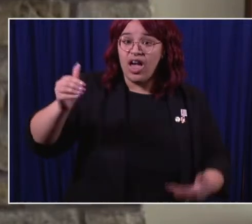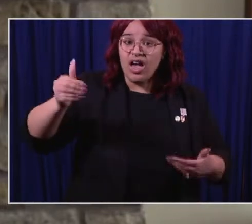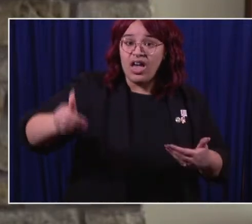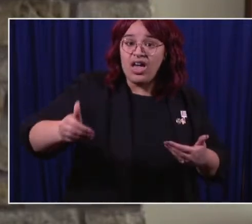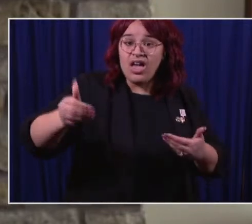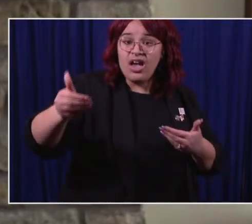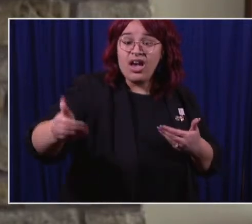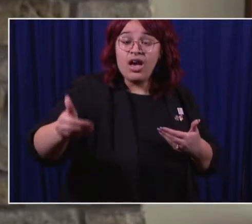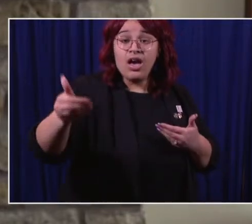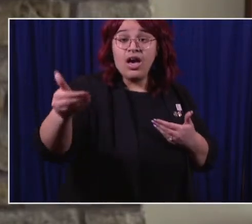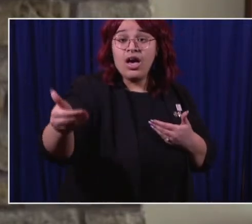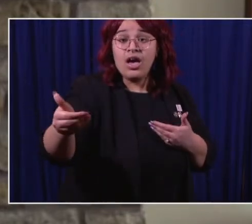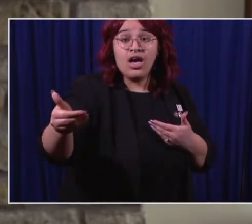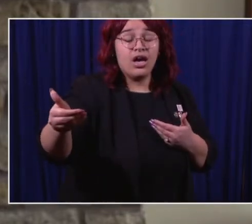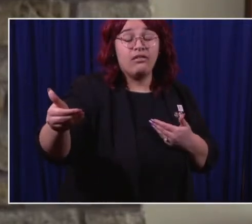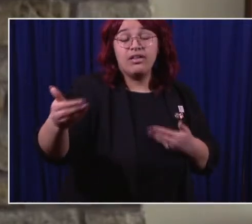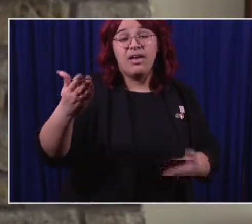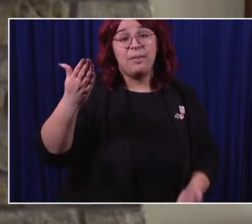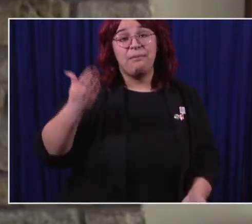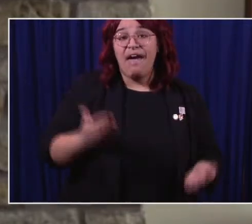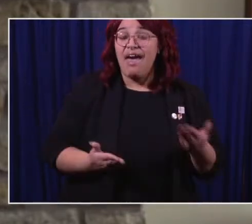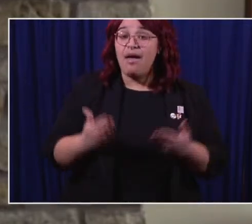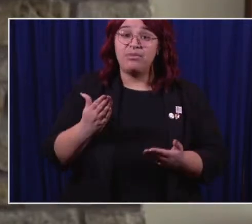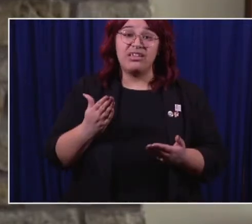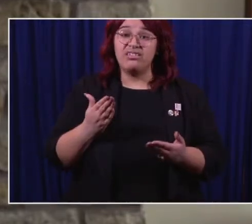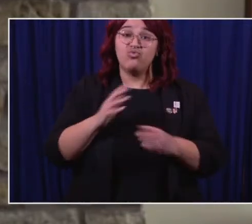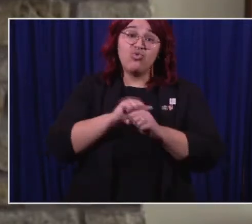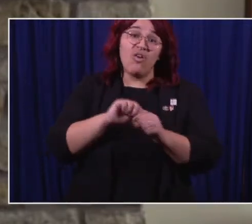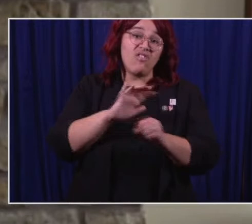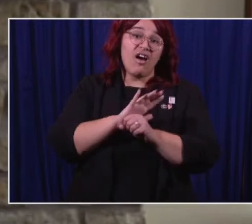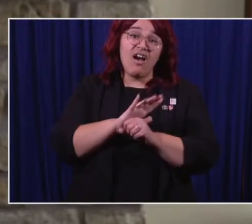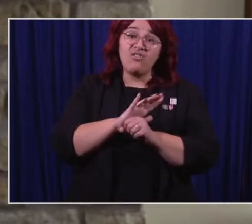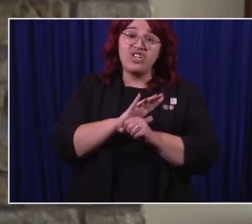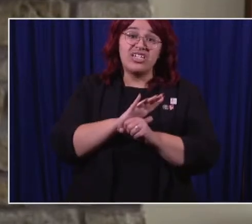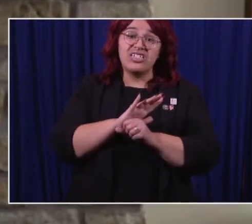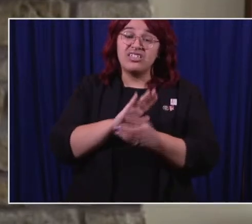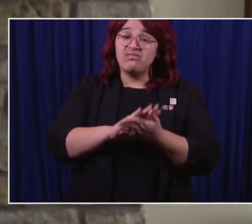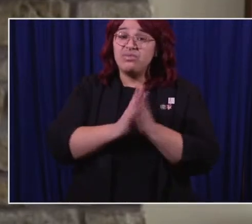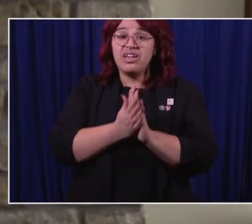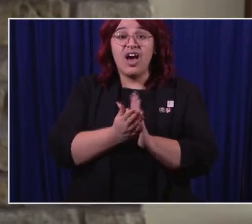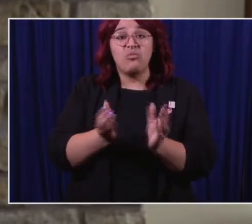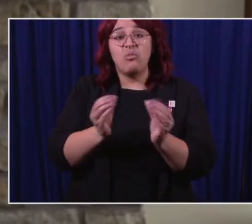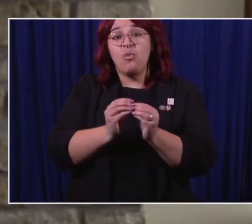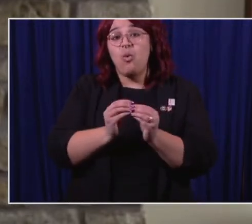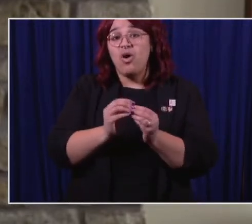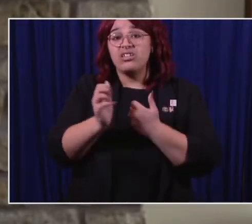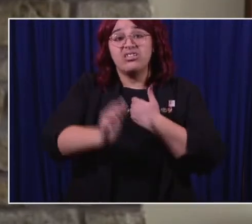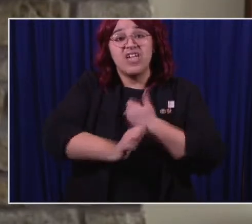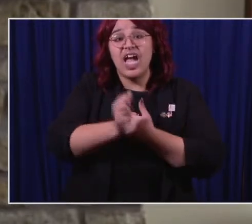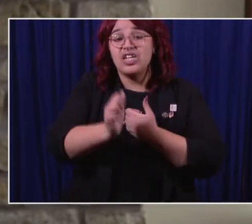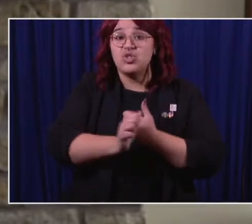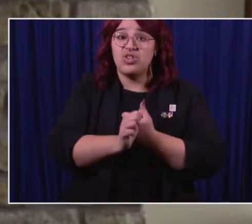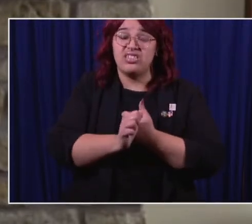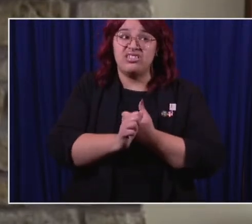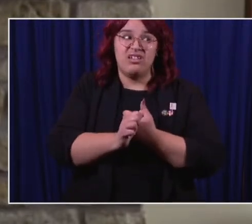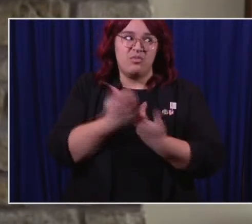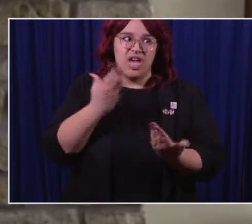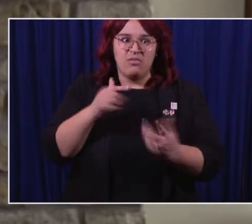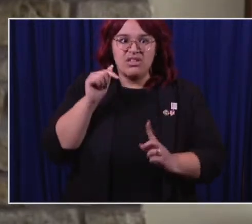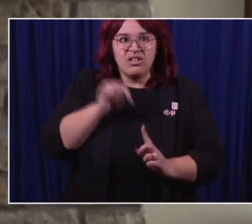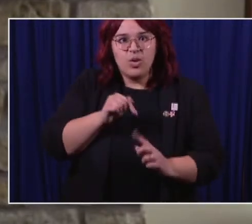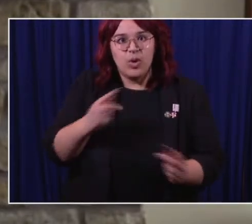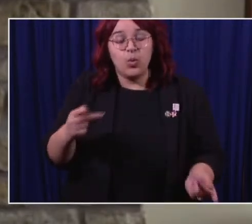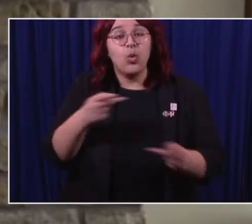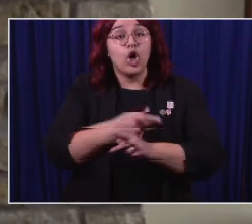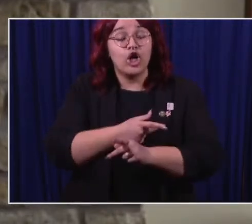these events are coming up. So we'll give guidance, but there's a big